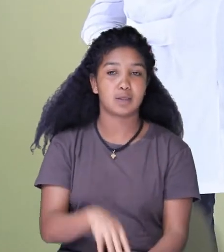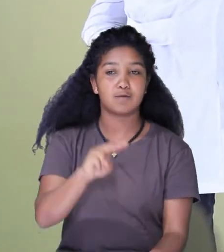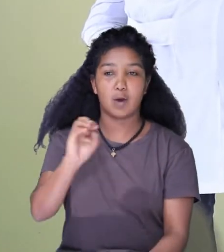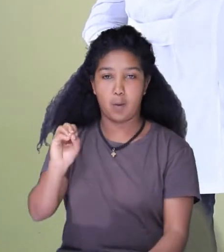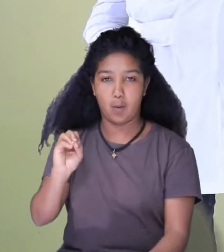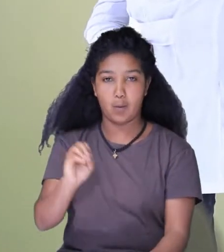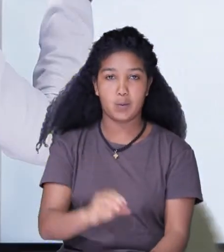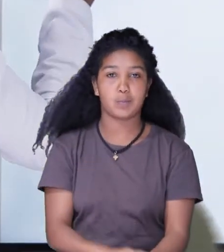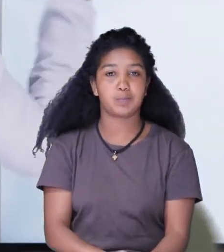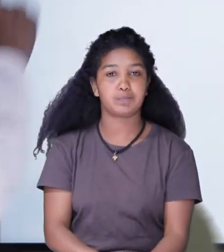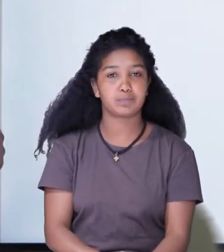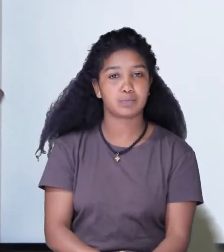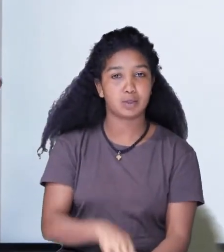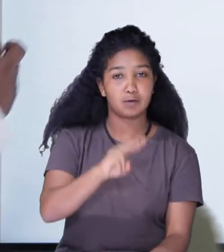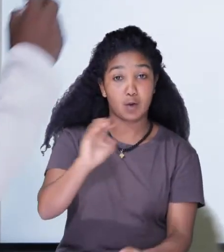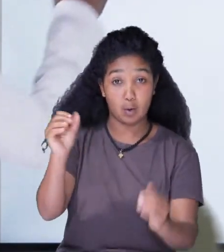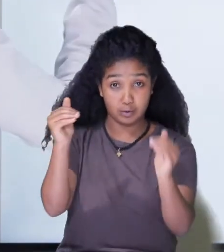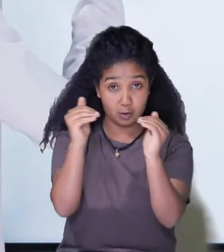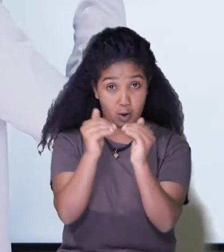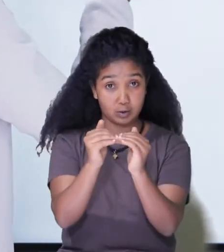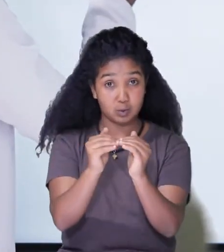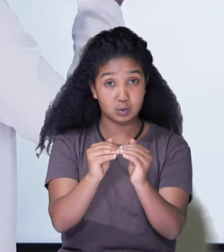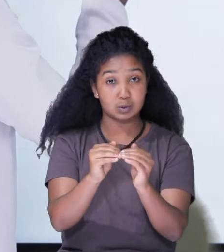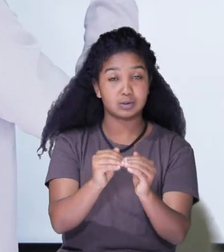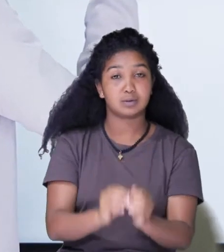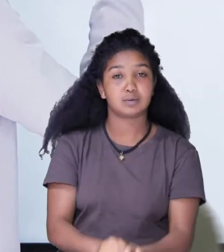Vo. Vo is equal to